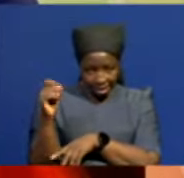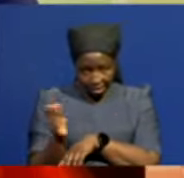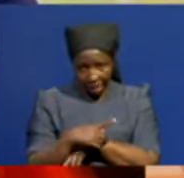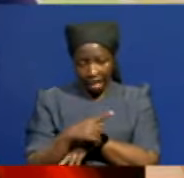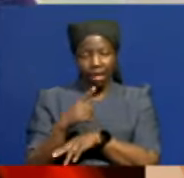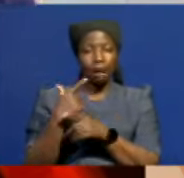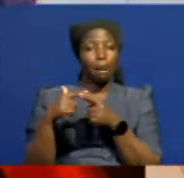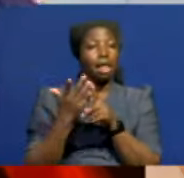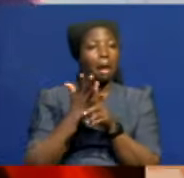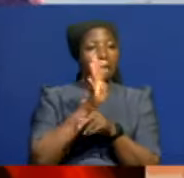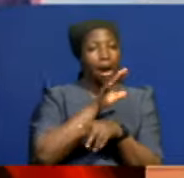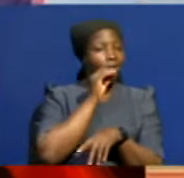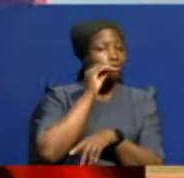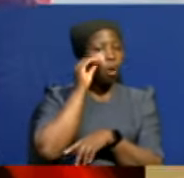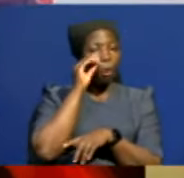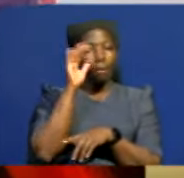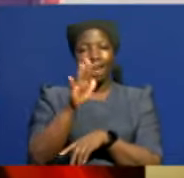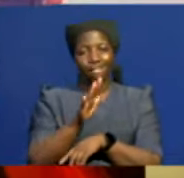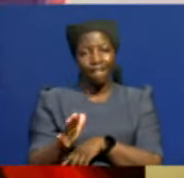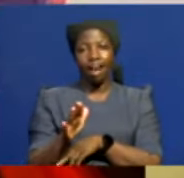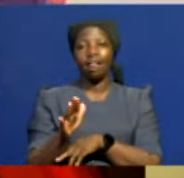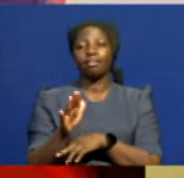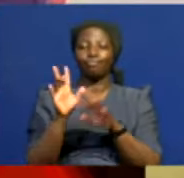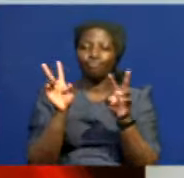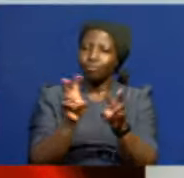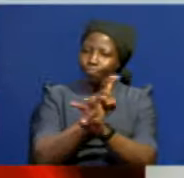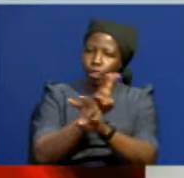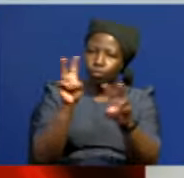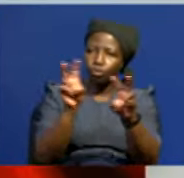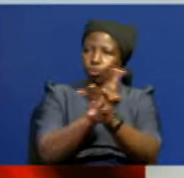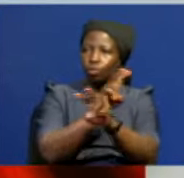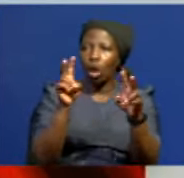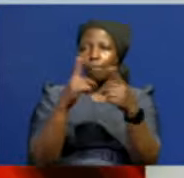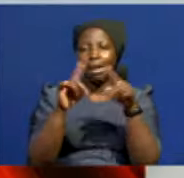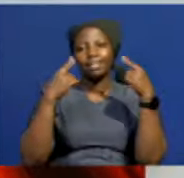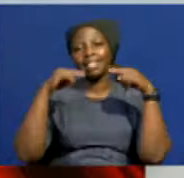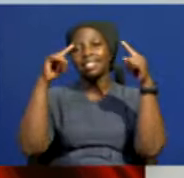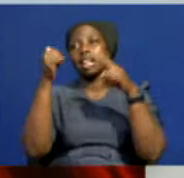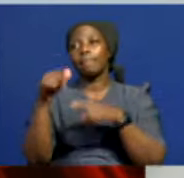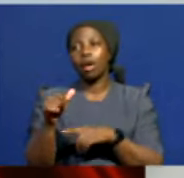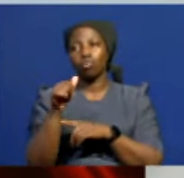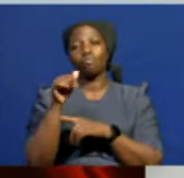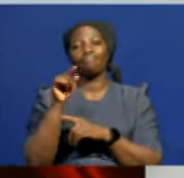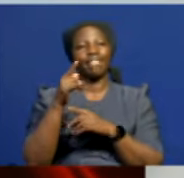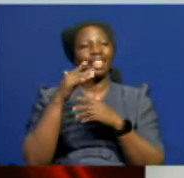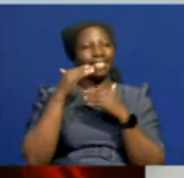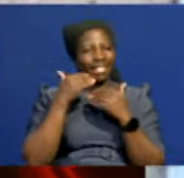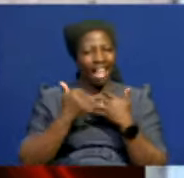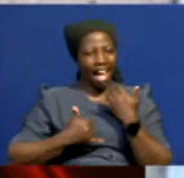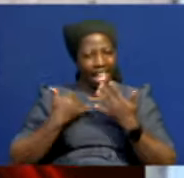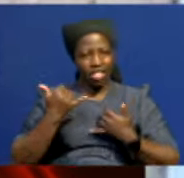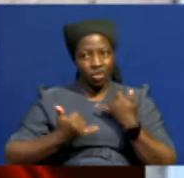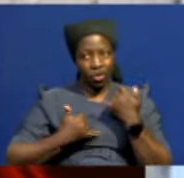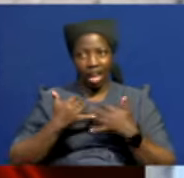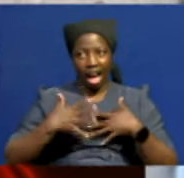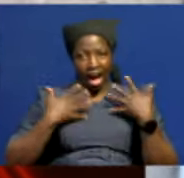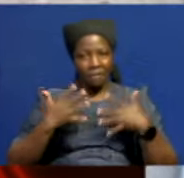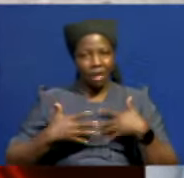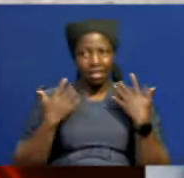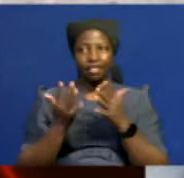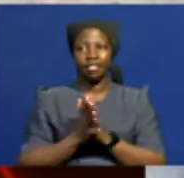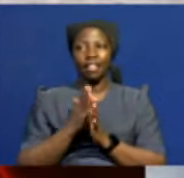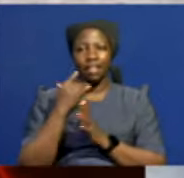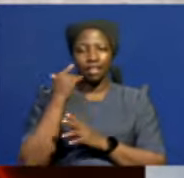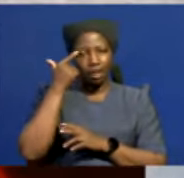trace her have been futile. They say Atieno is a jovial, dark-complexioned teen who speaks both Swahili